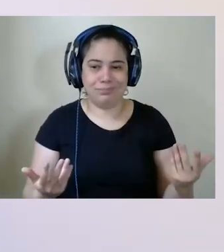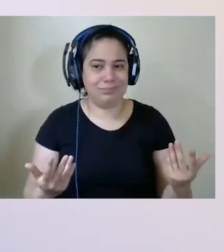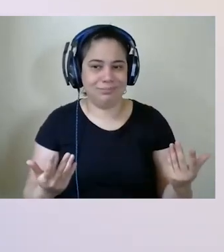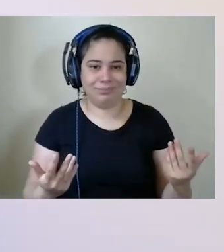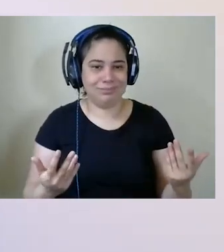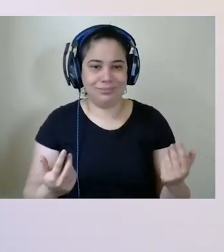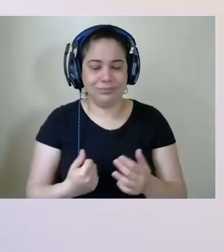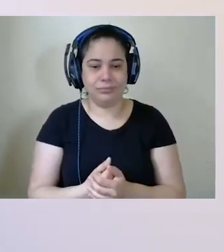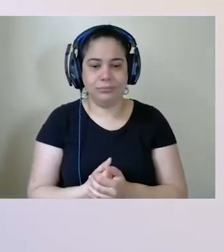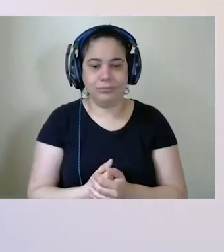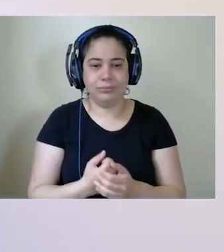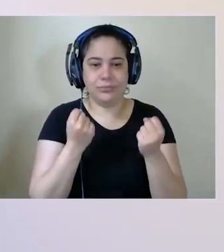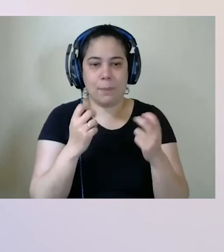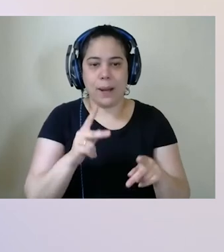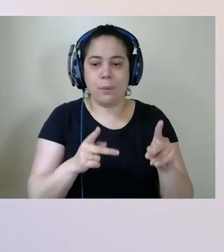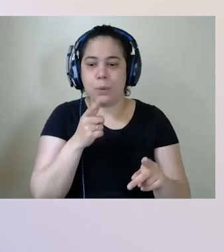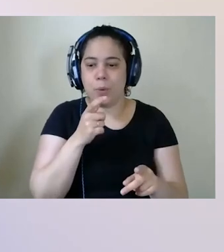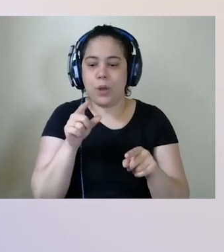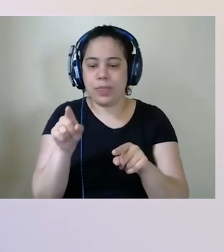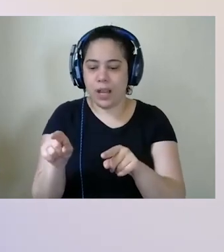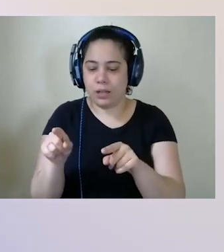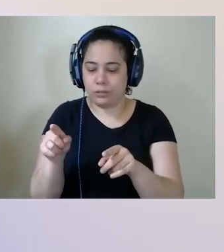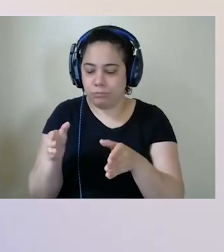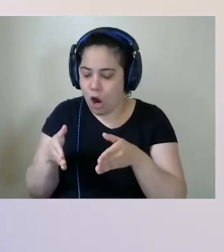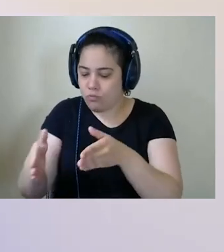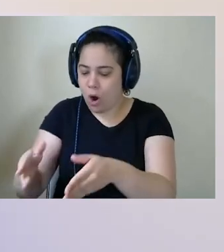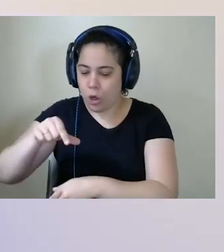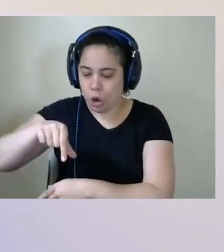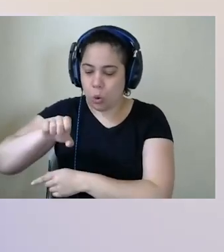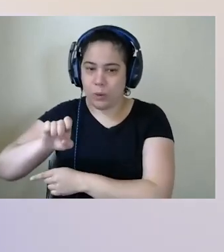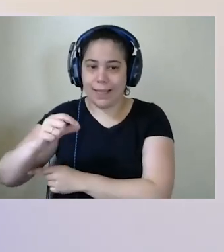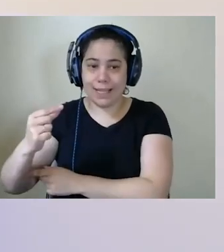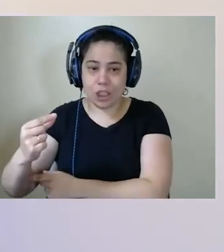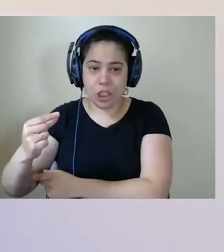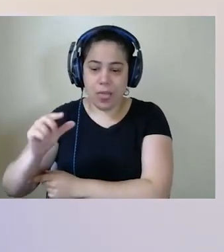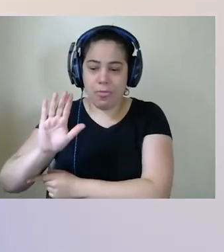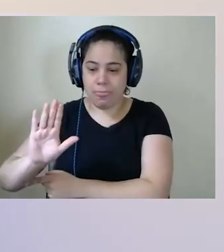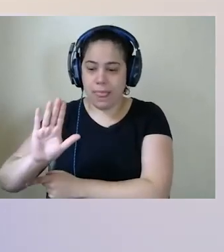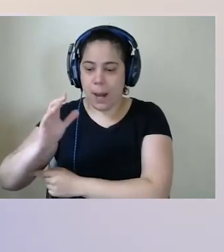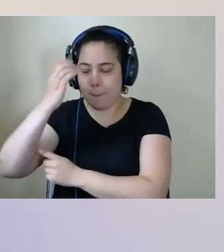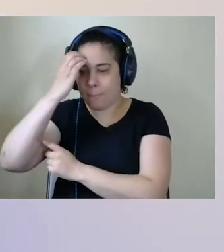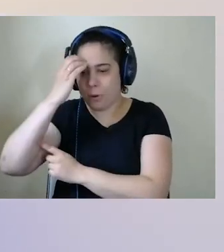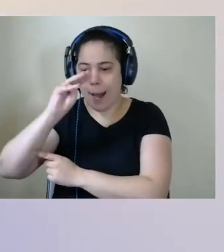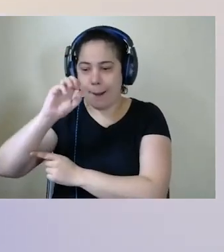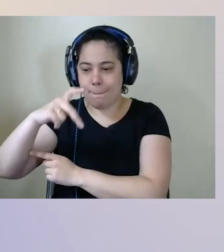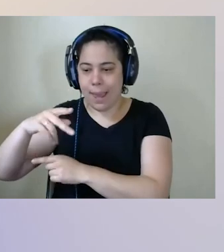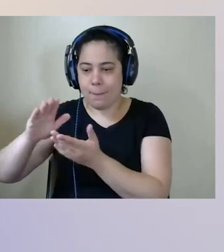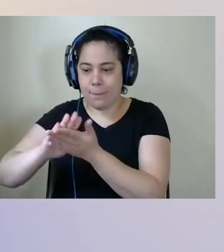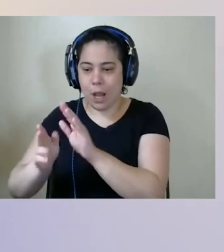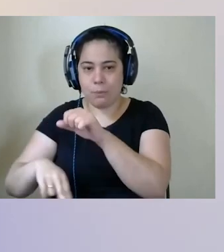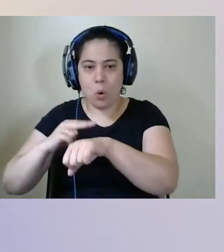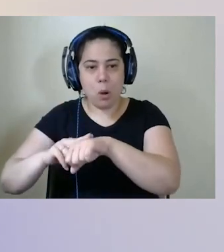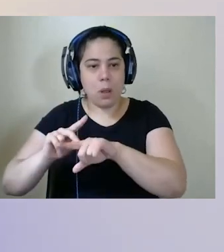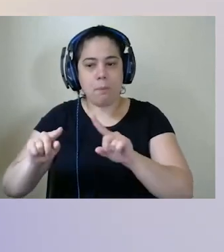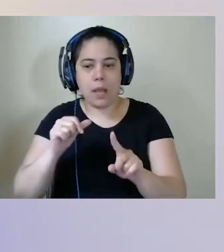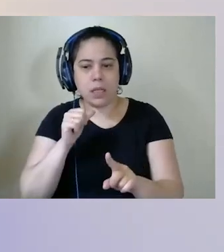of people who have gone the QEG route who have normalized their brain maps, but don't feel any